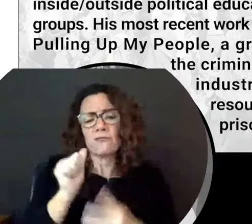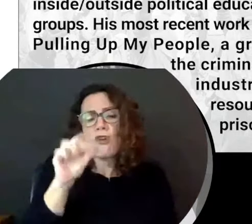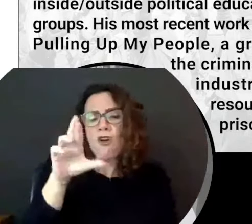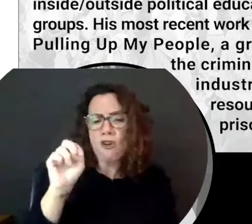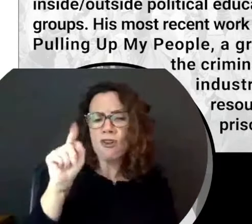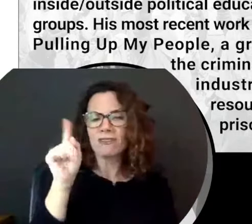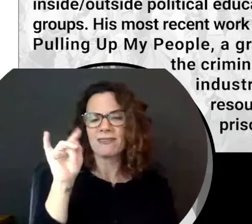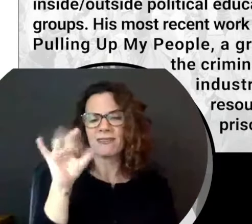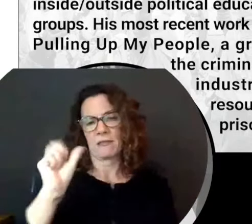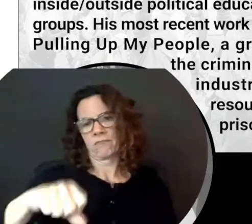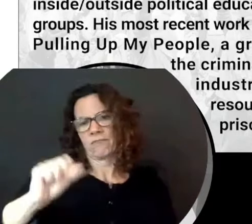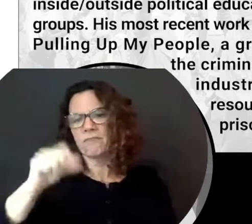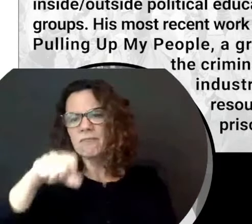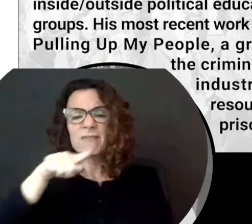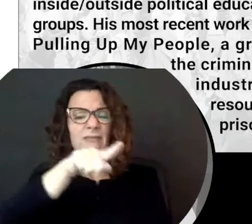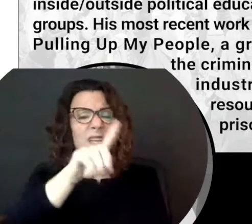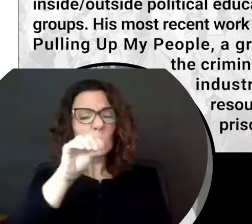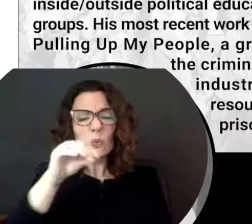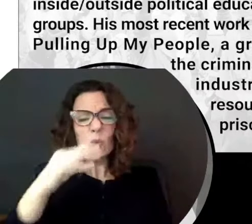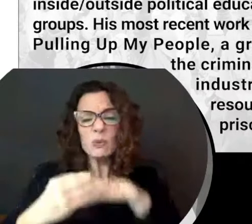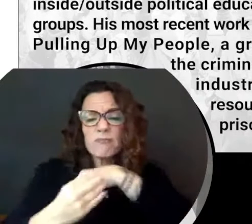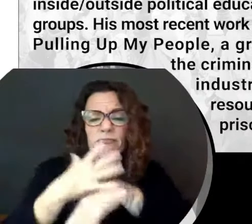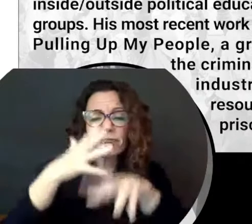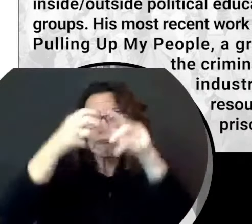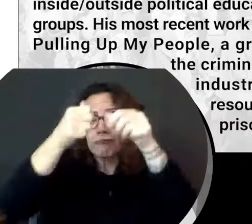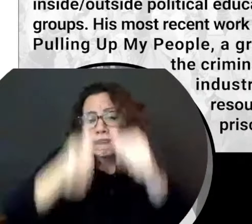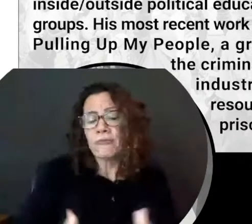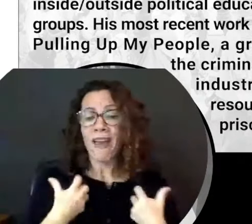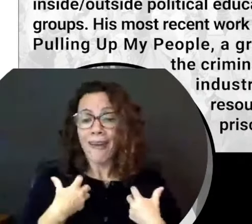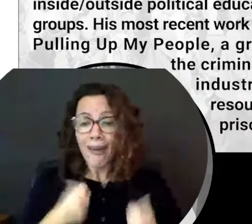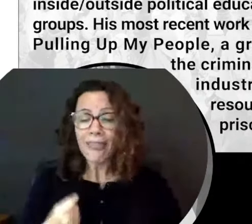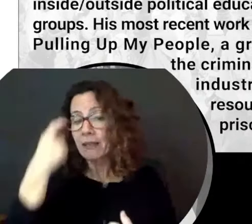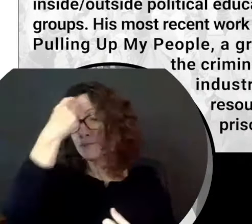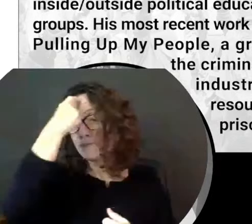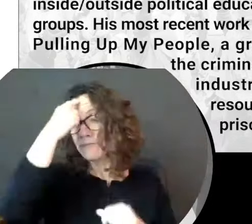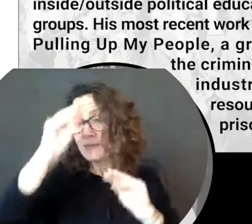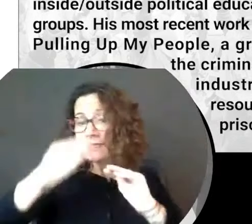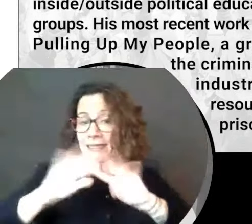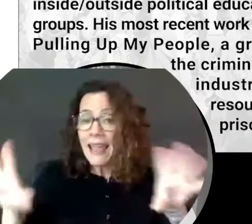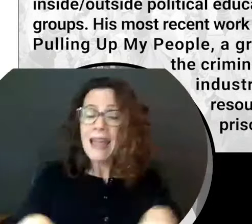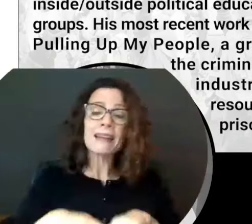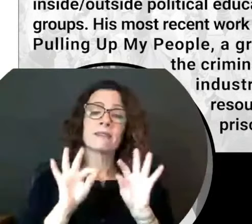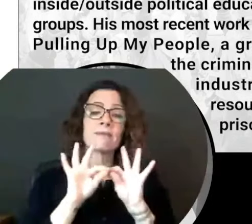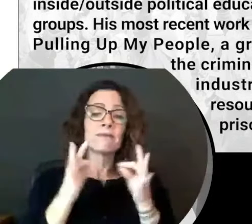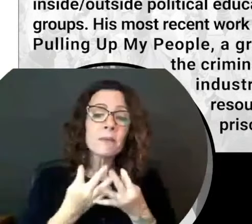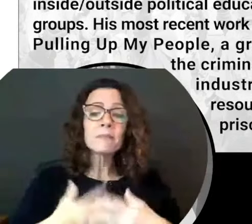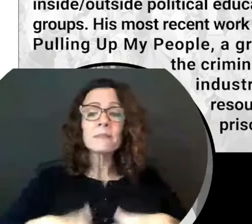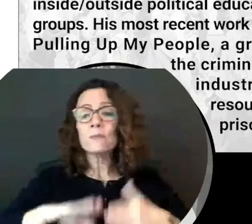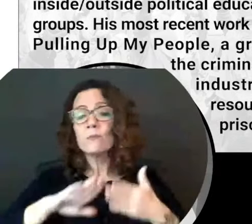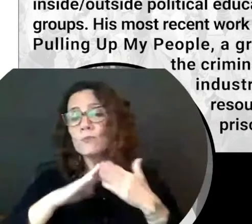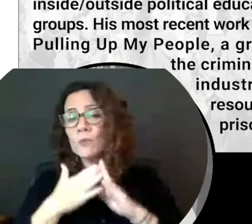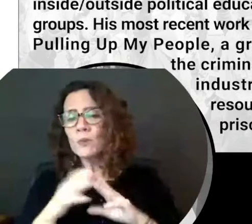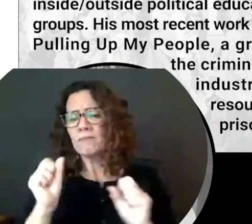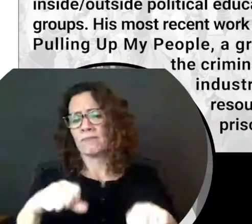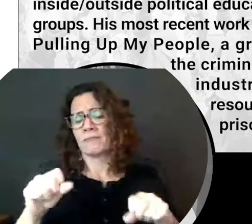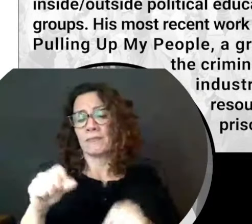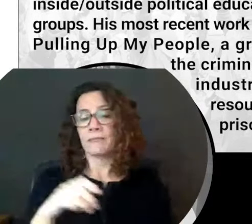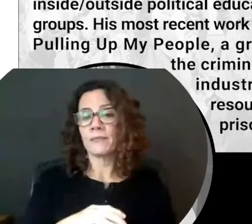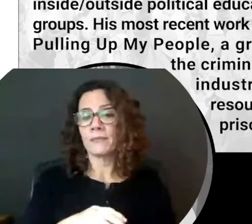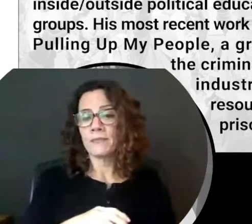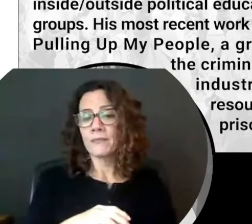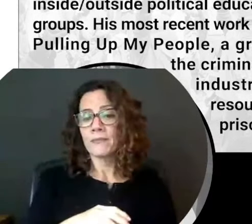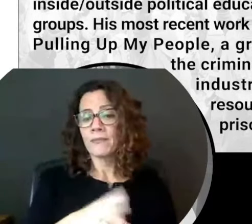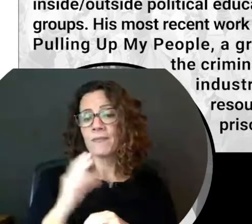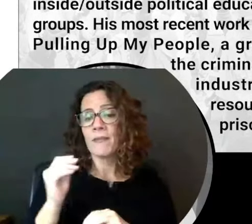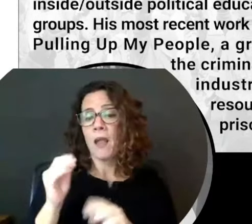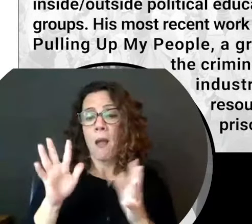safer. They have not made human relations any healthier. Prisons are toxic. But this prison,